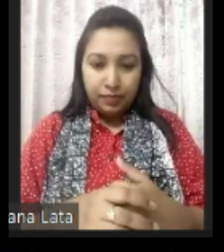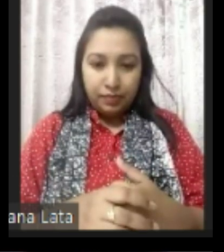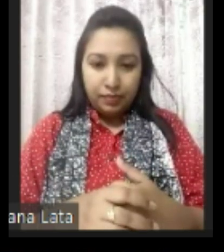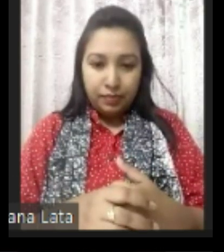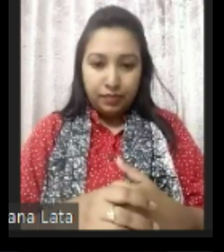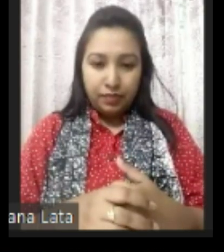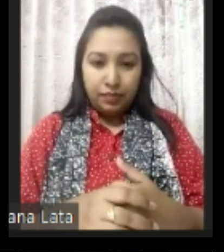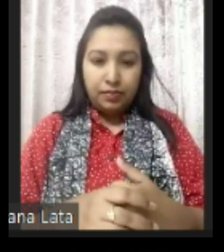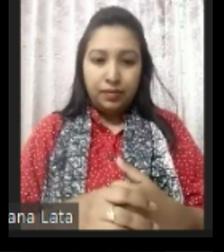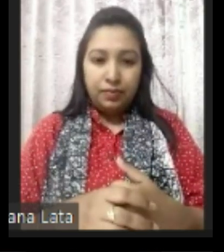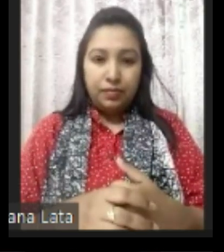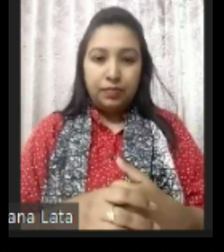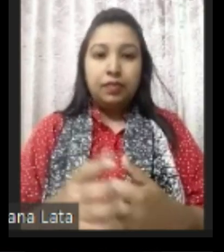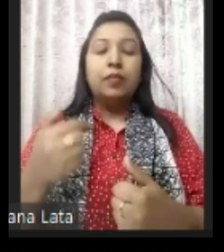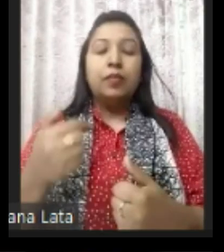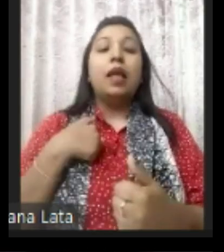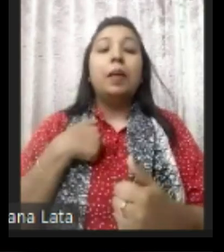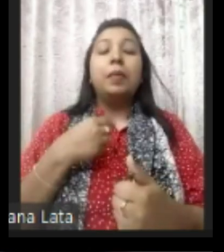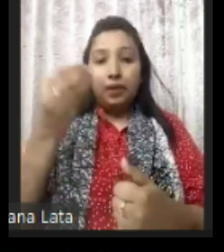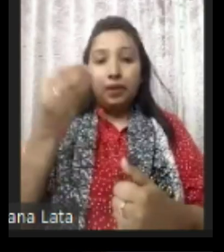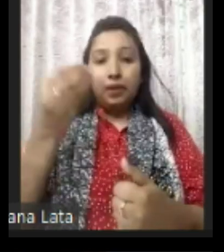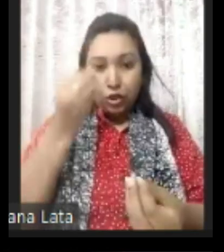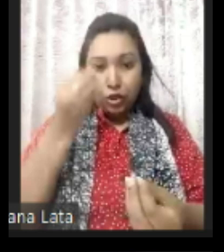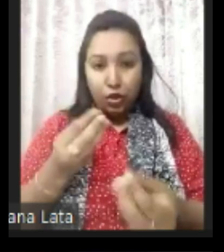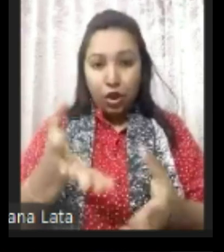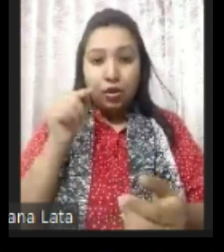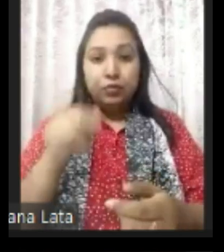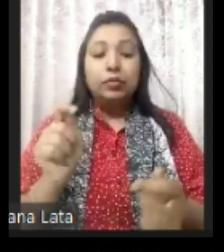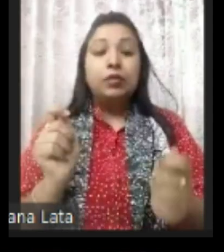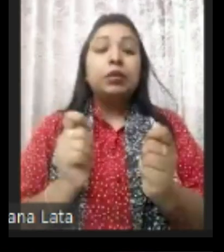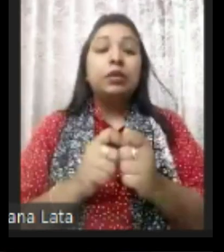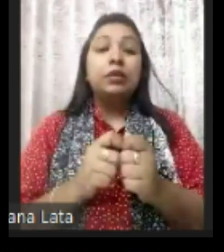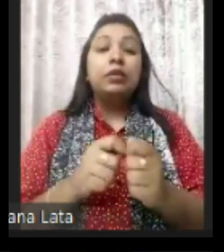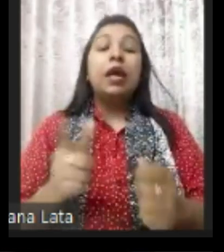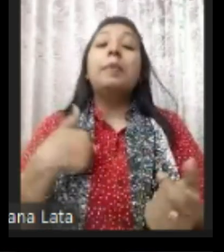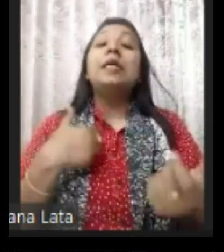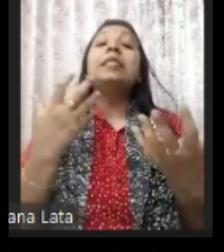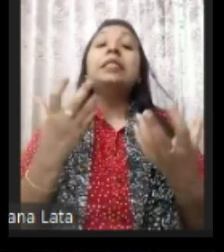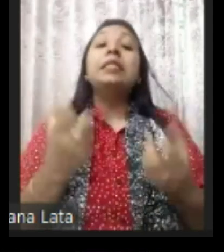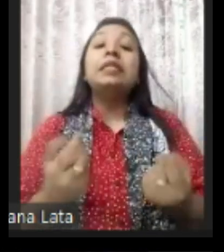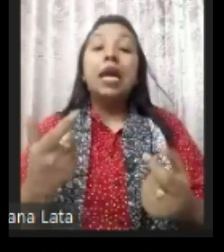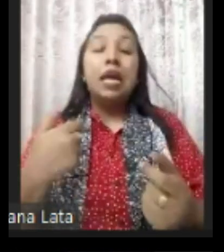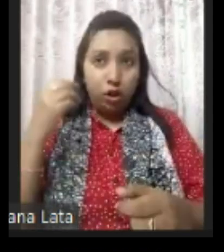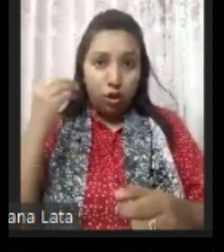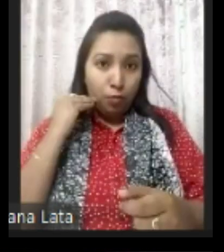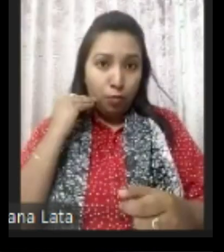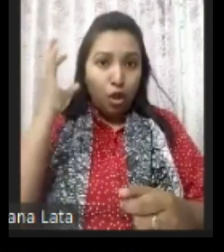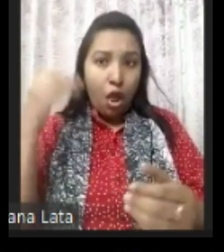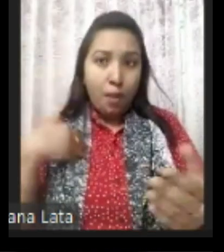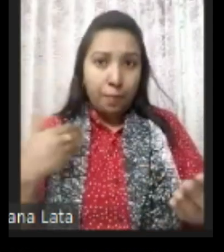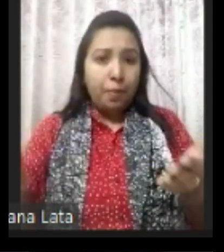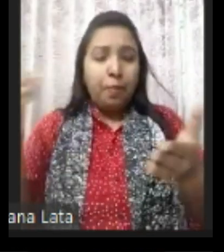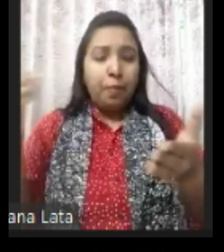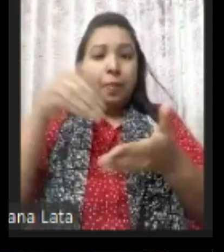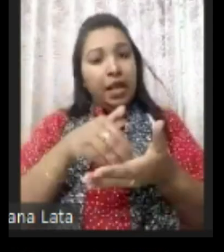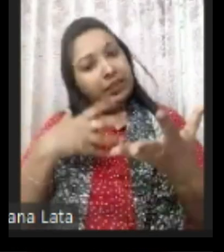I presented these results, I was told that Swaran, it's not that we don't want to include, we just don't know how to. So the